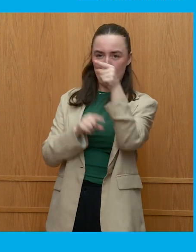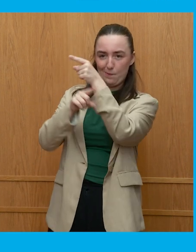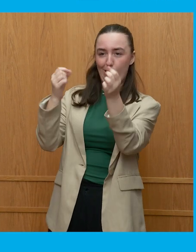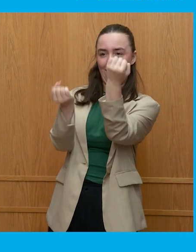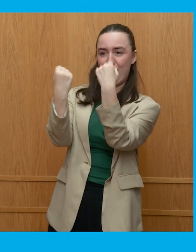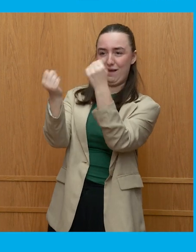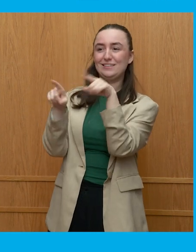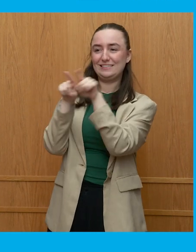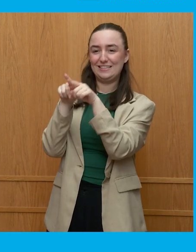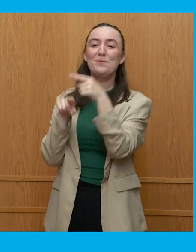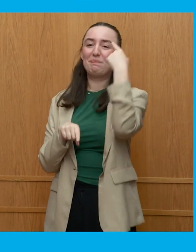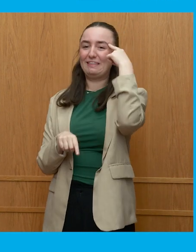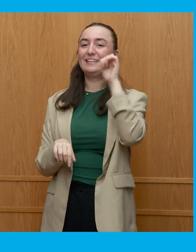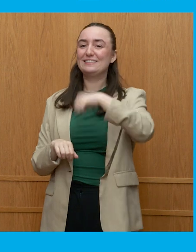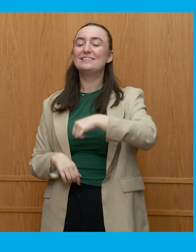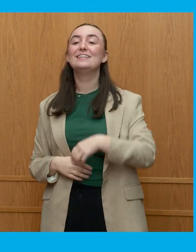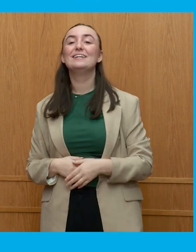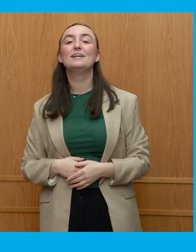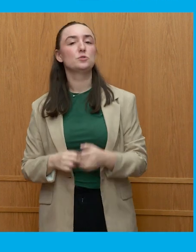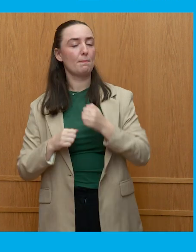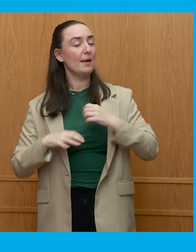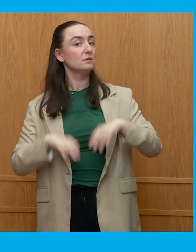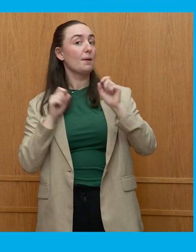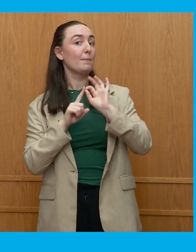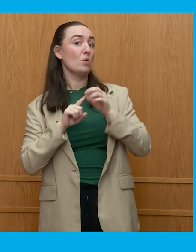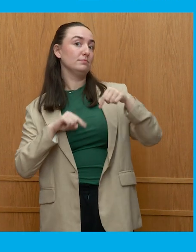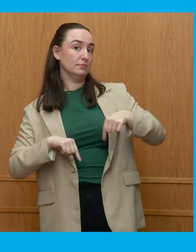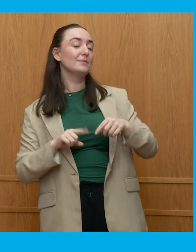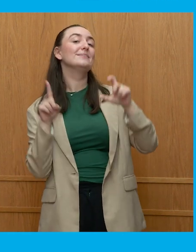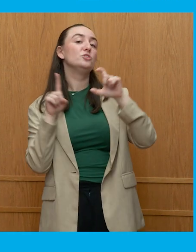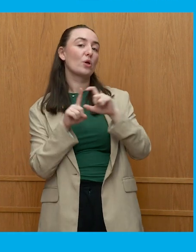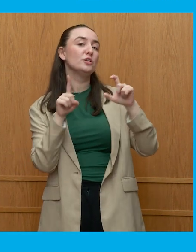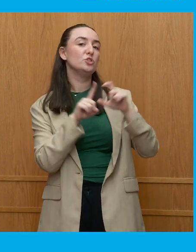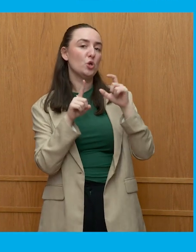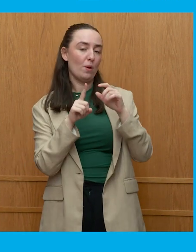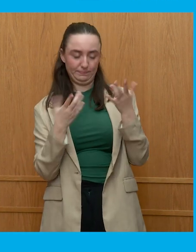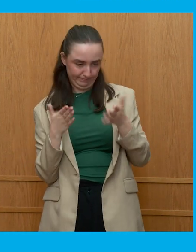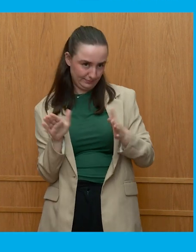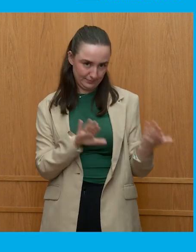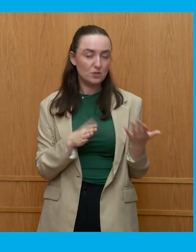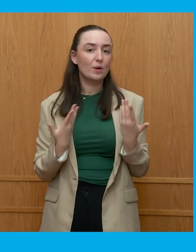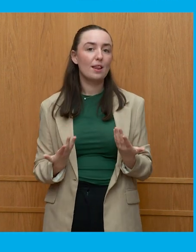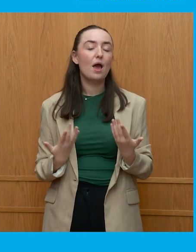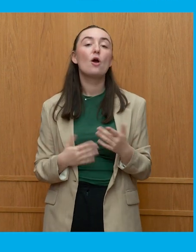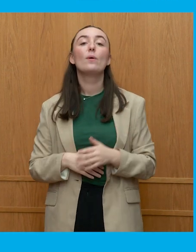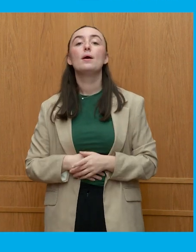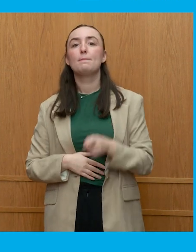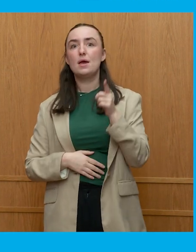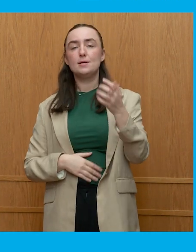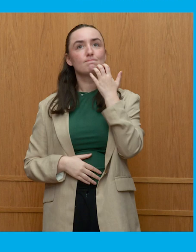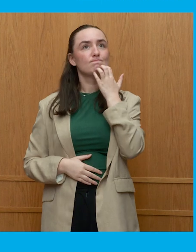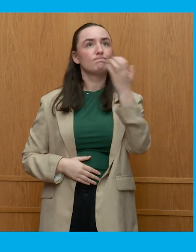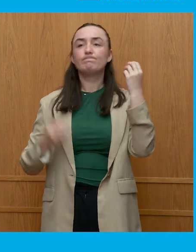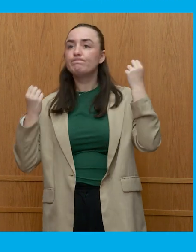reported on that day. But my starting point for this building was Donald. The late Donald Dewar having the utter bravery